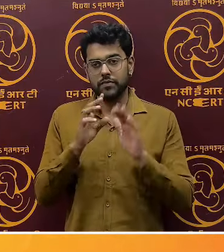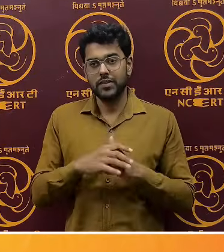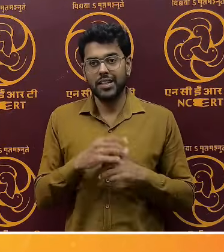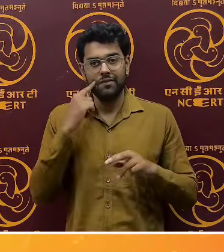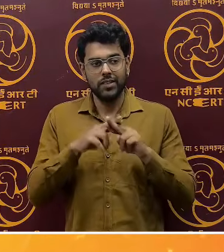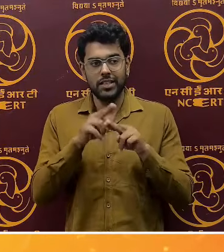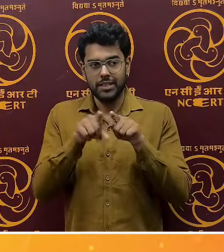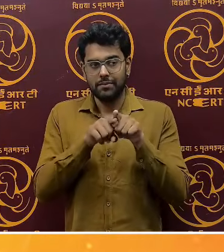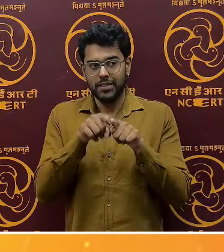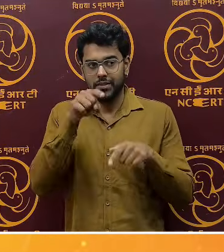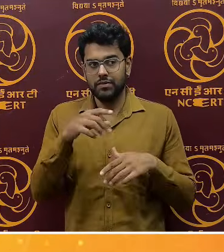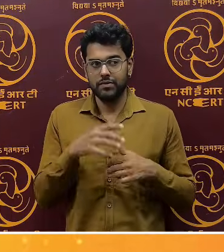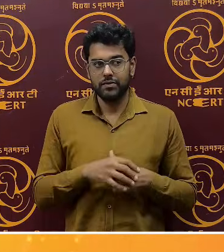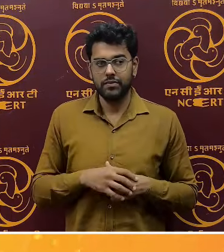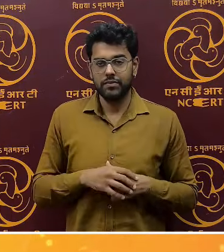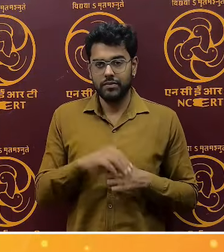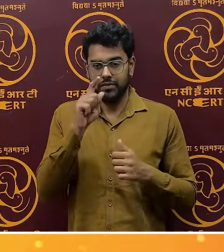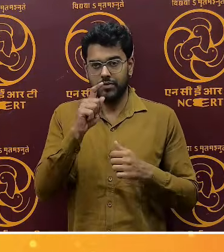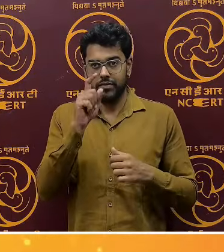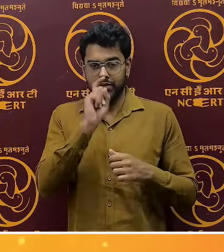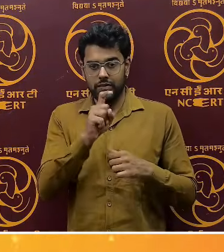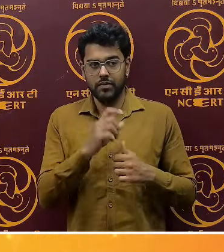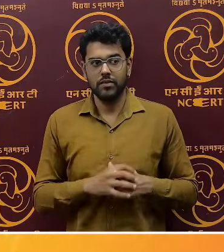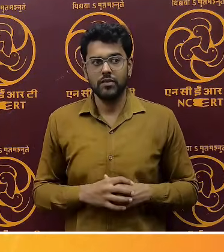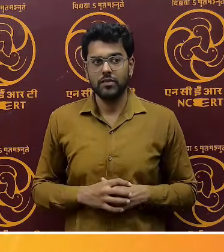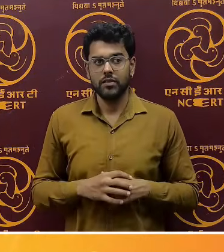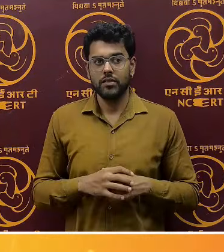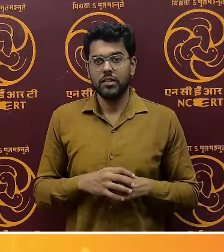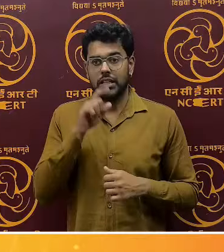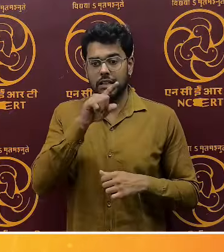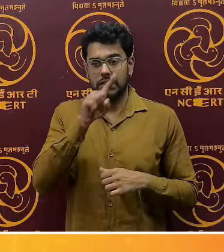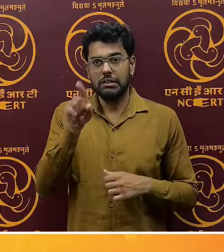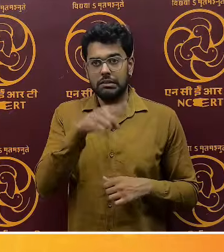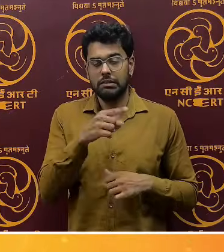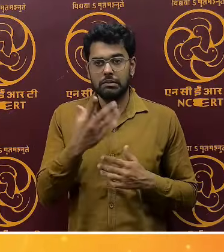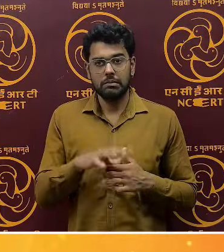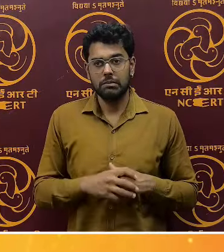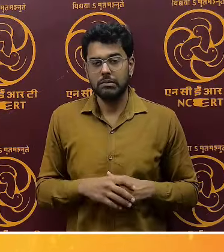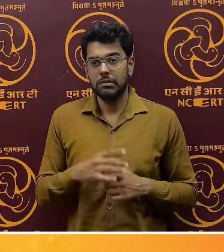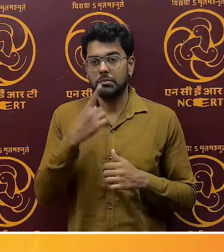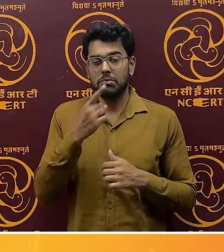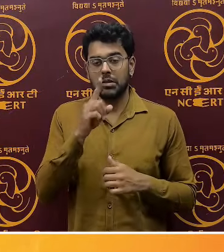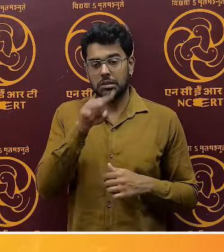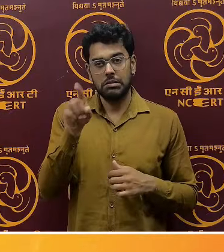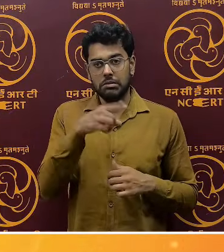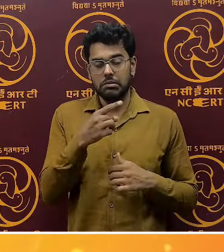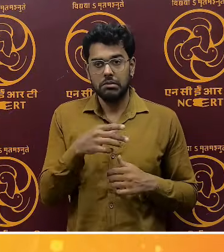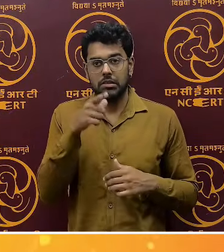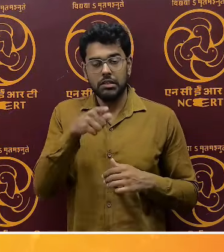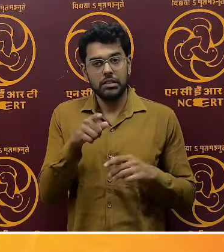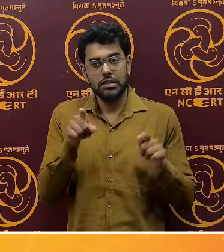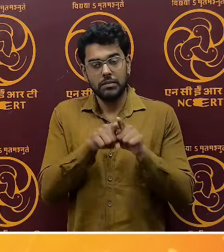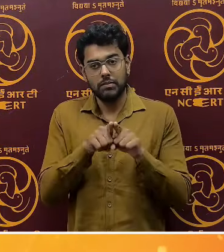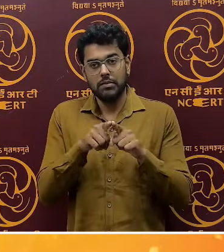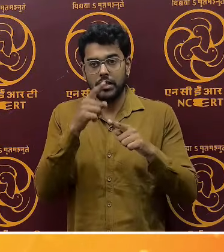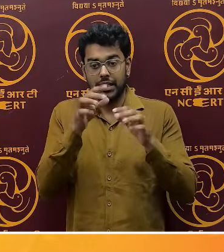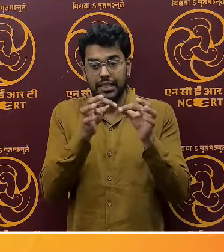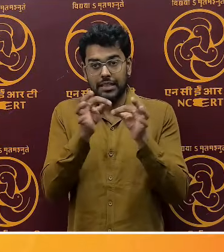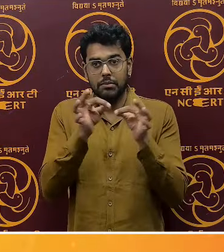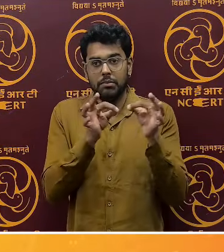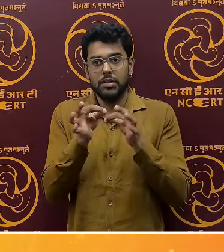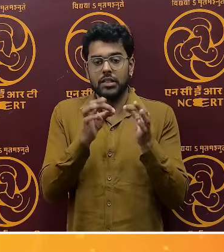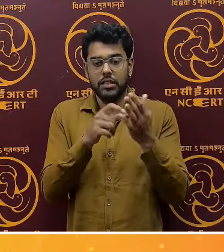Suppose this we have put and we will submit. It is a wrong question, it is saying it is a wrong, and it is giving explanation